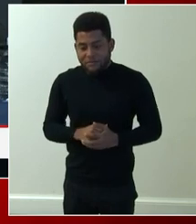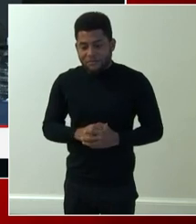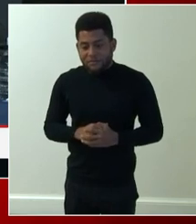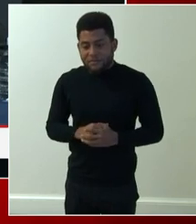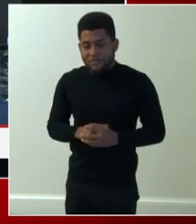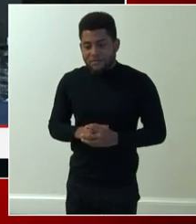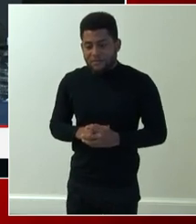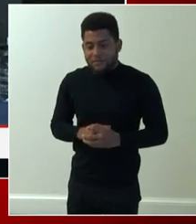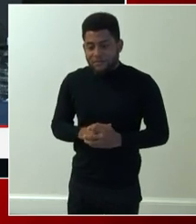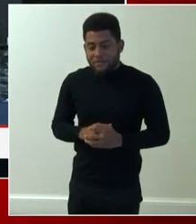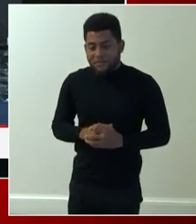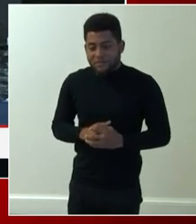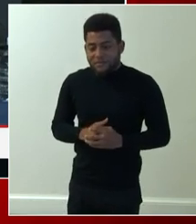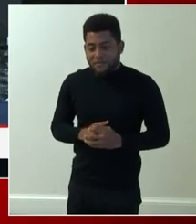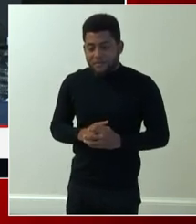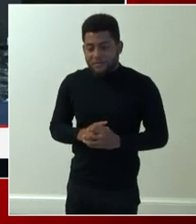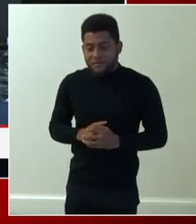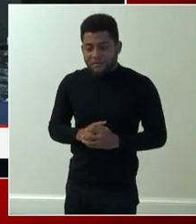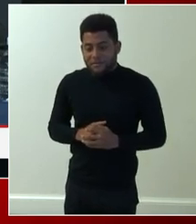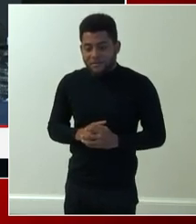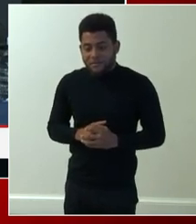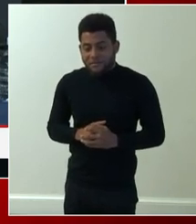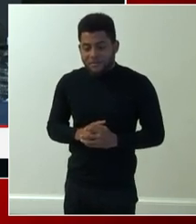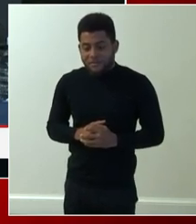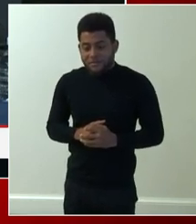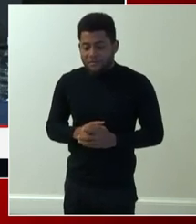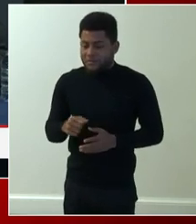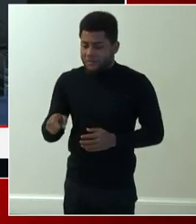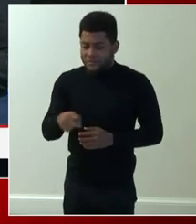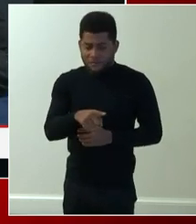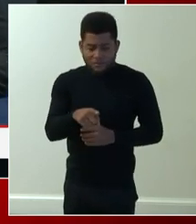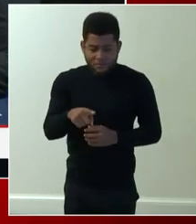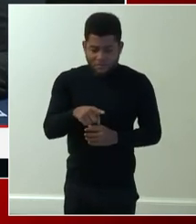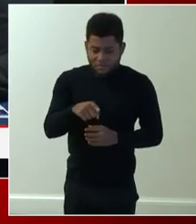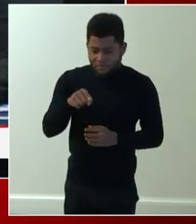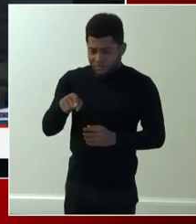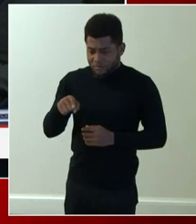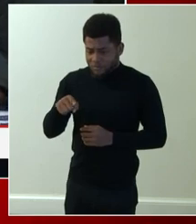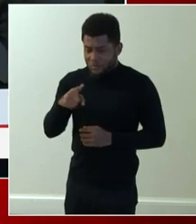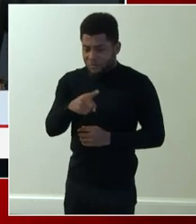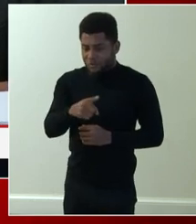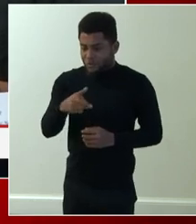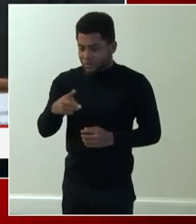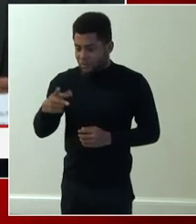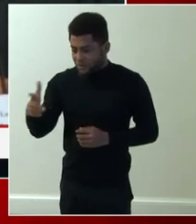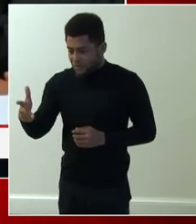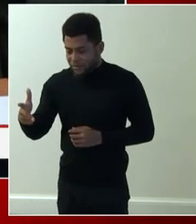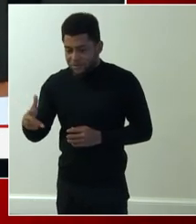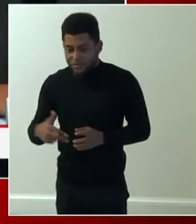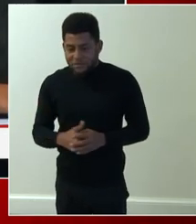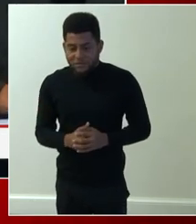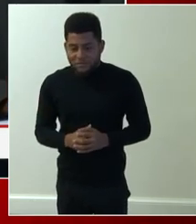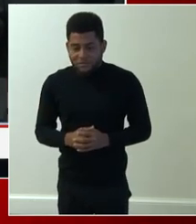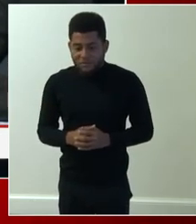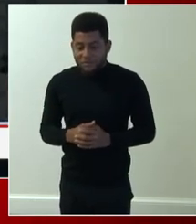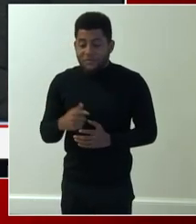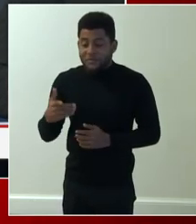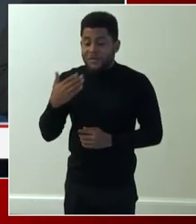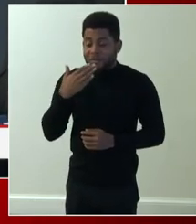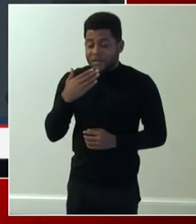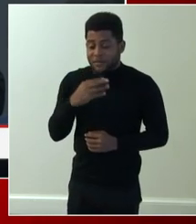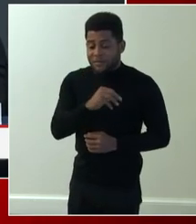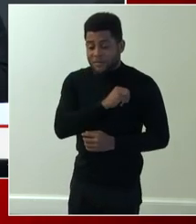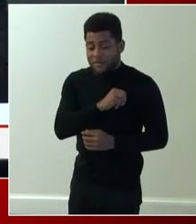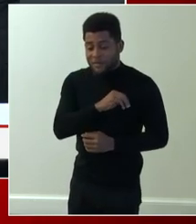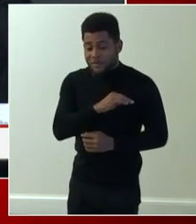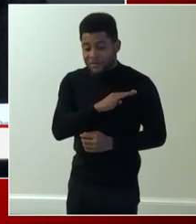Yes. So you haven't had a chance, or have you? Okay. Then 1, 2, and Mark. Okay, thank you, Mayor. I think this is for Team DC Health.